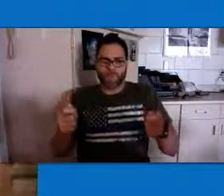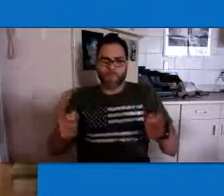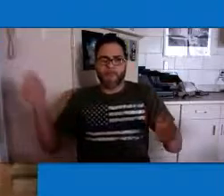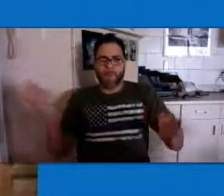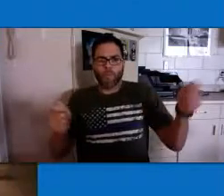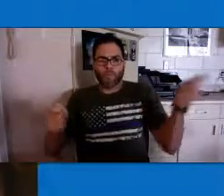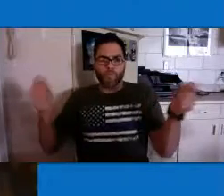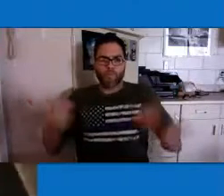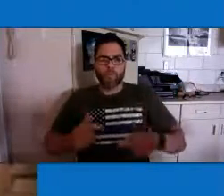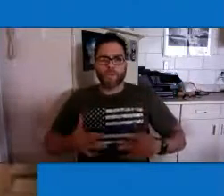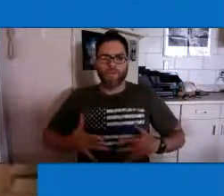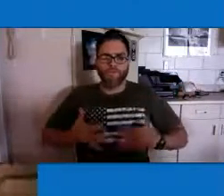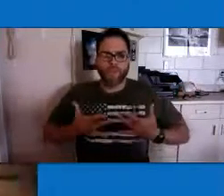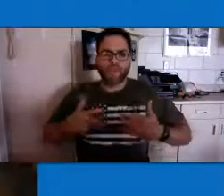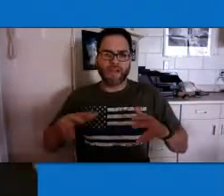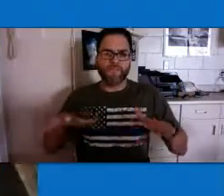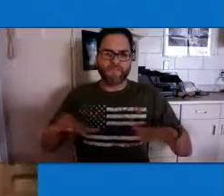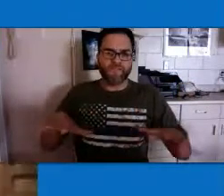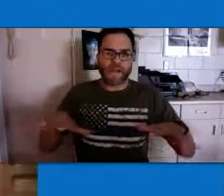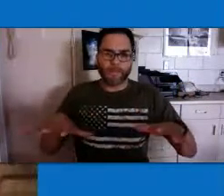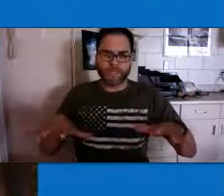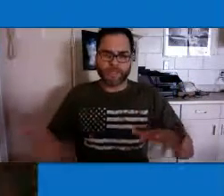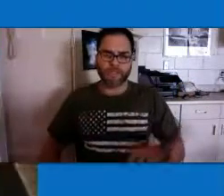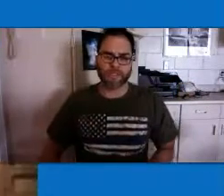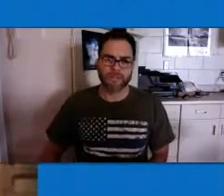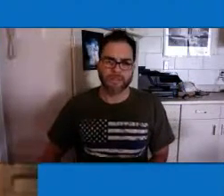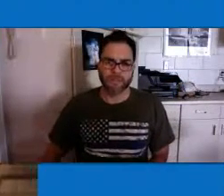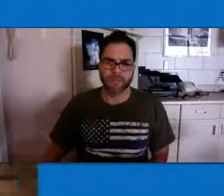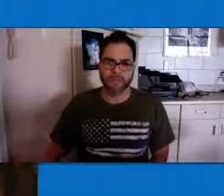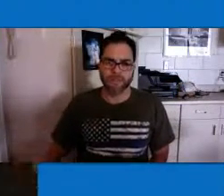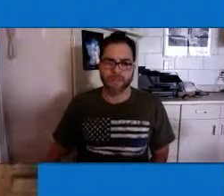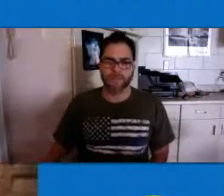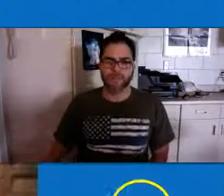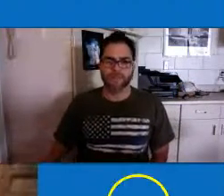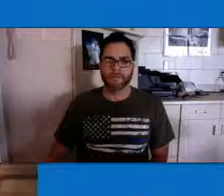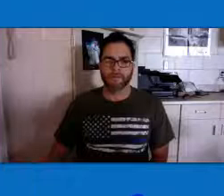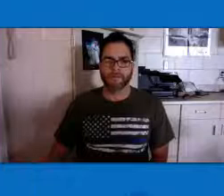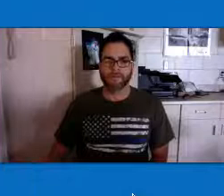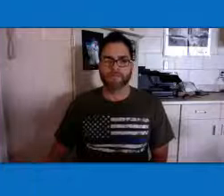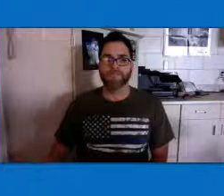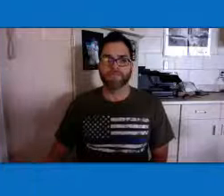Bass drum, boom, boom, boom. Feel the vibration.